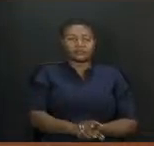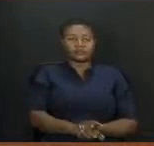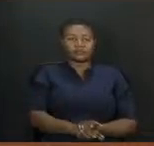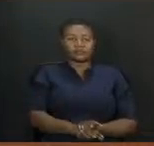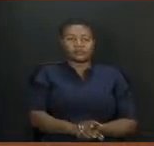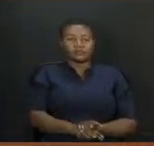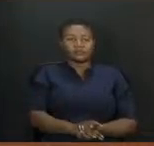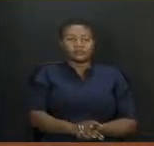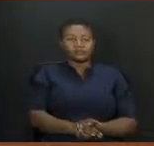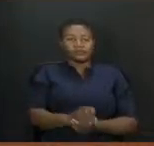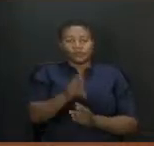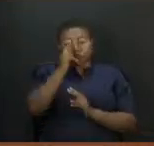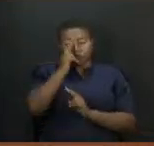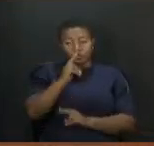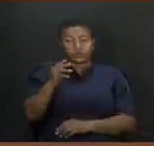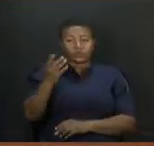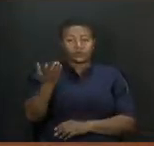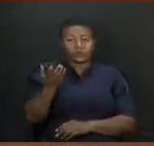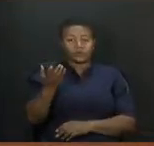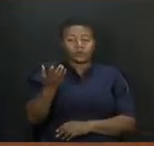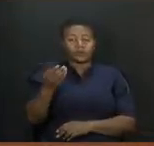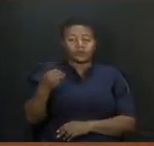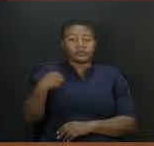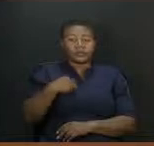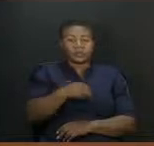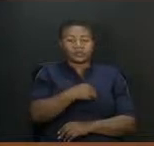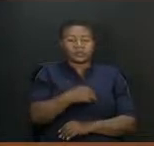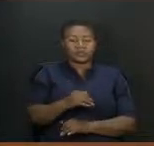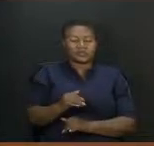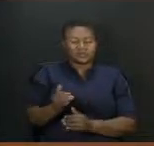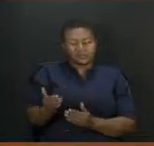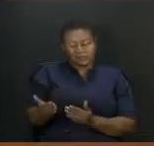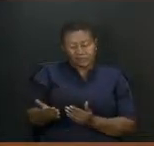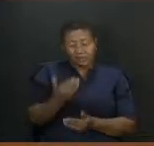Honourable members, there's a similar statement